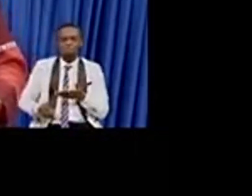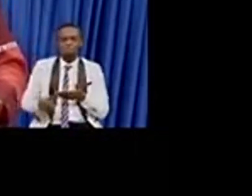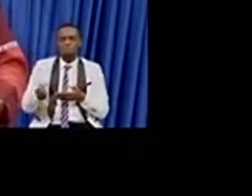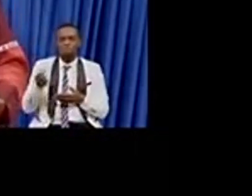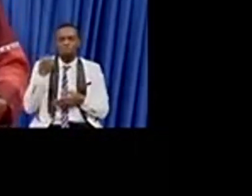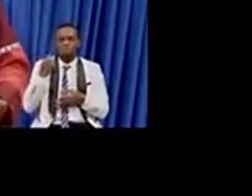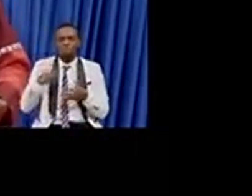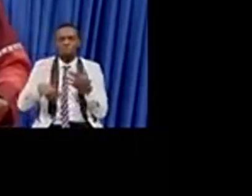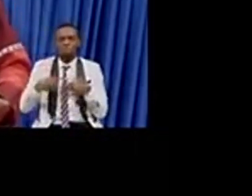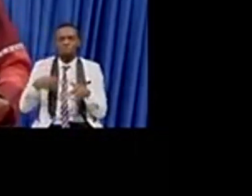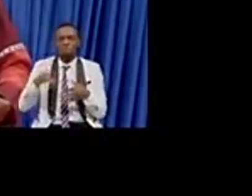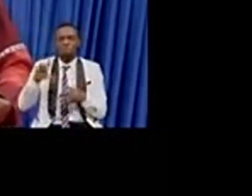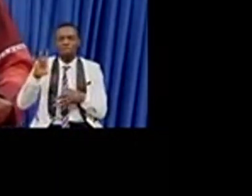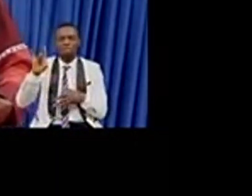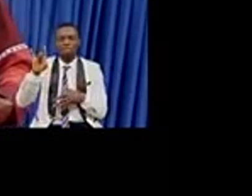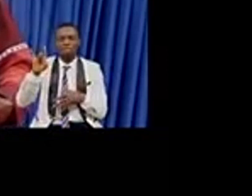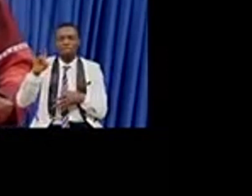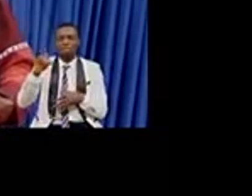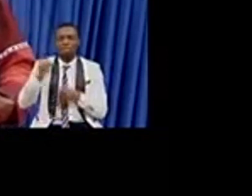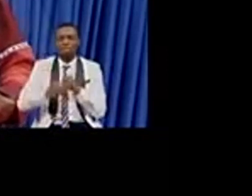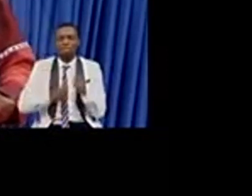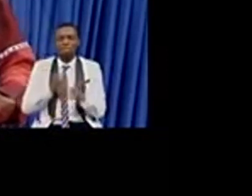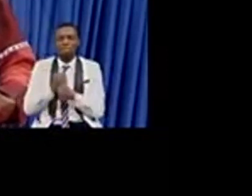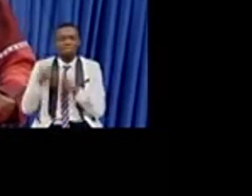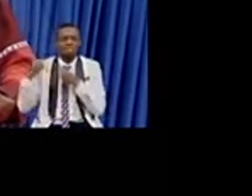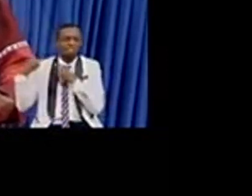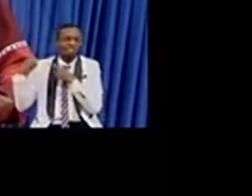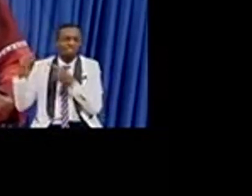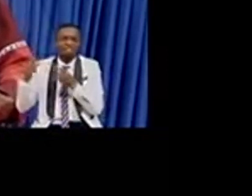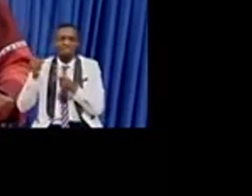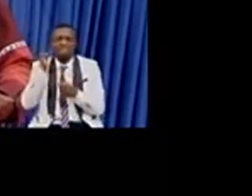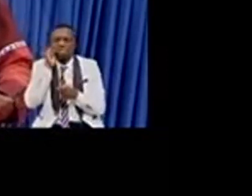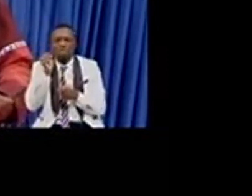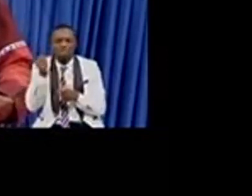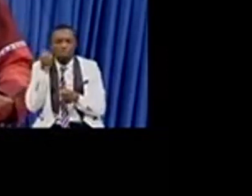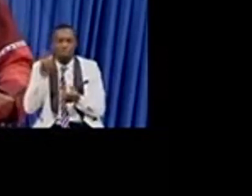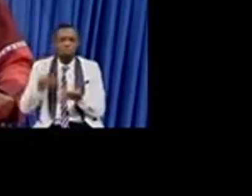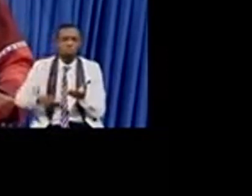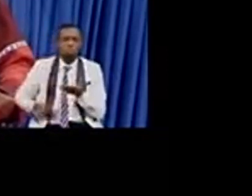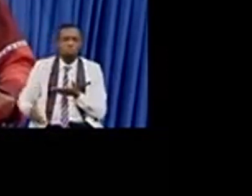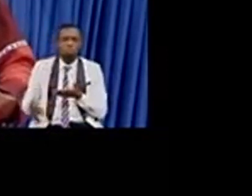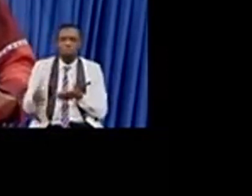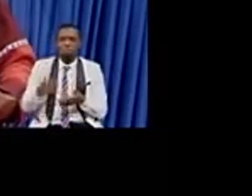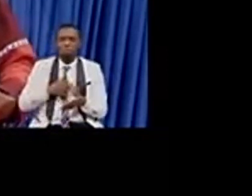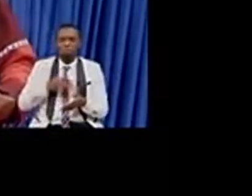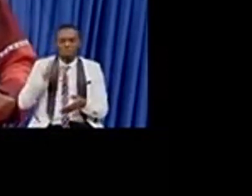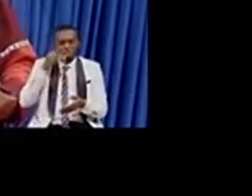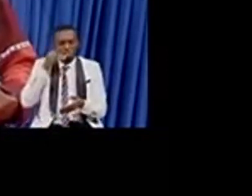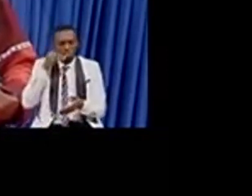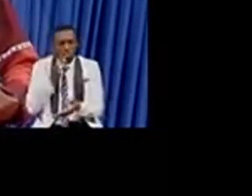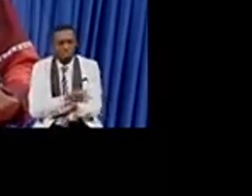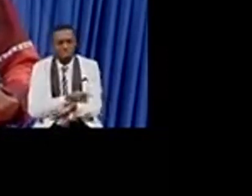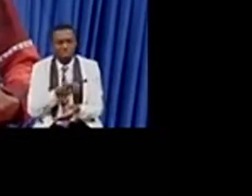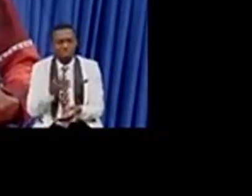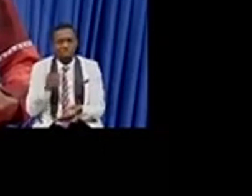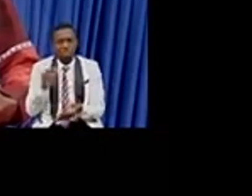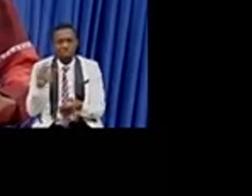years since she was born. My secondborn, 15 years. The other one, 13. The